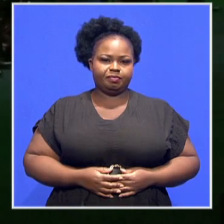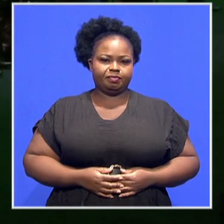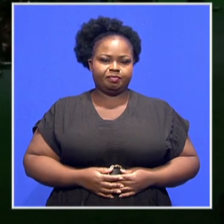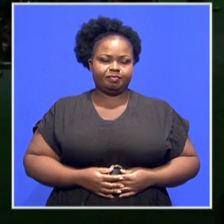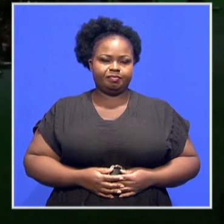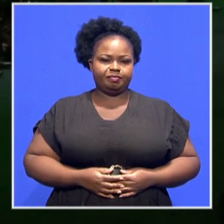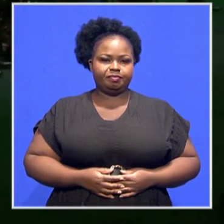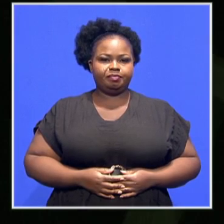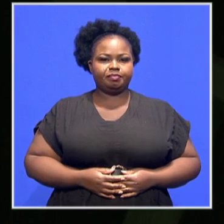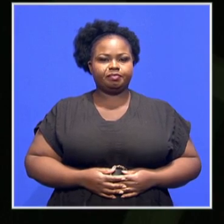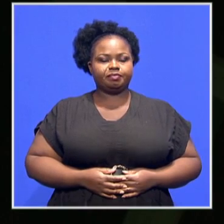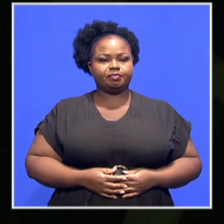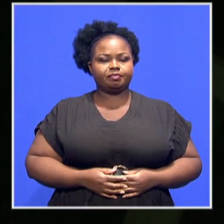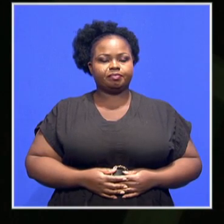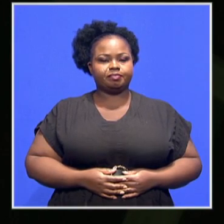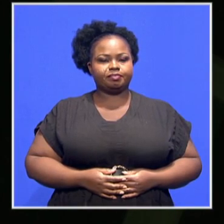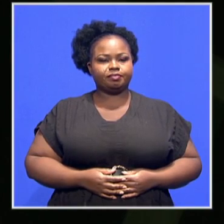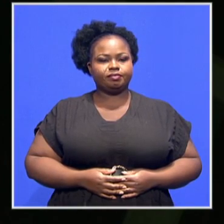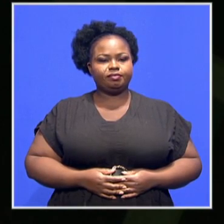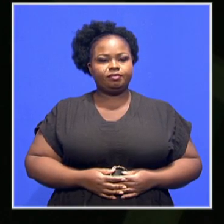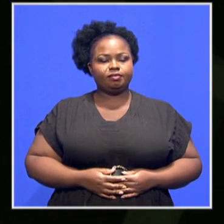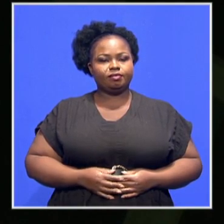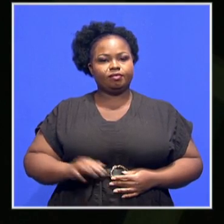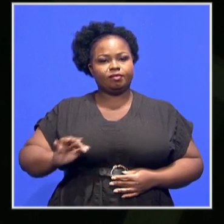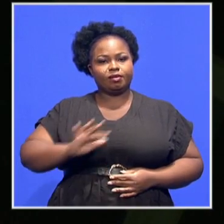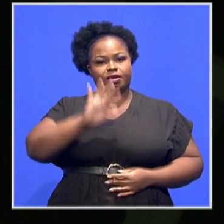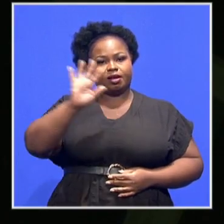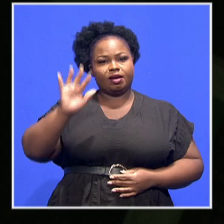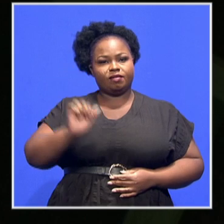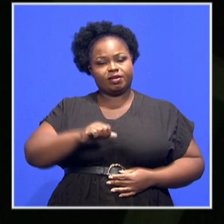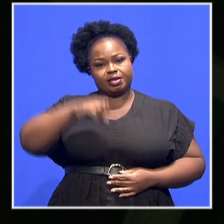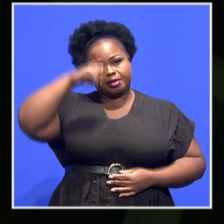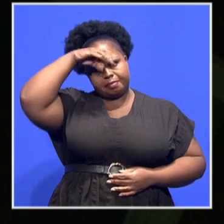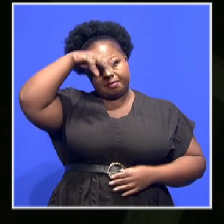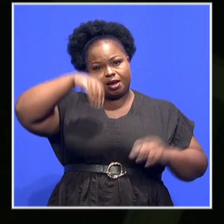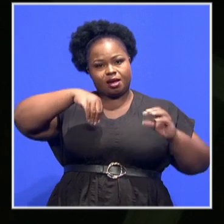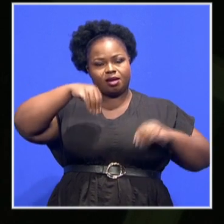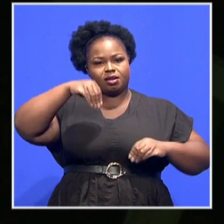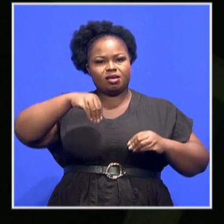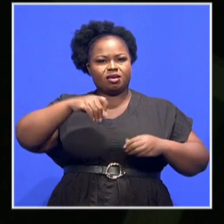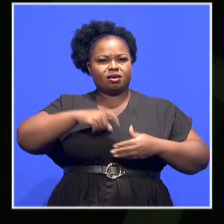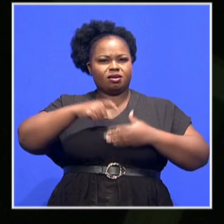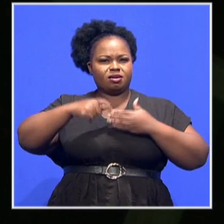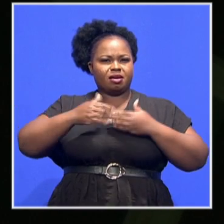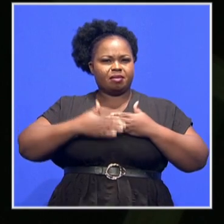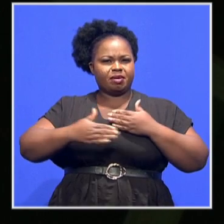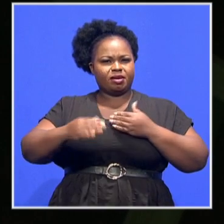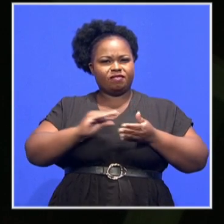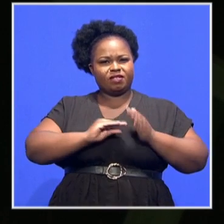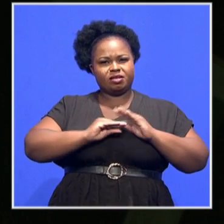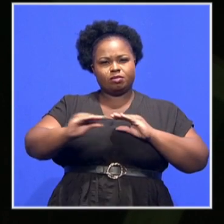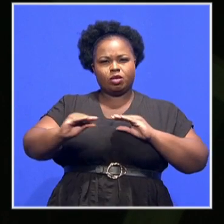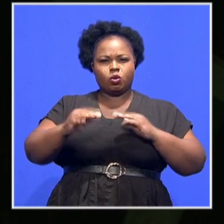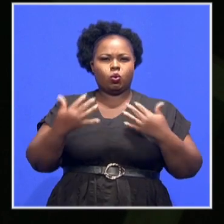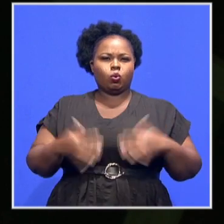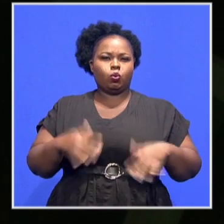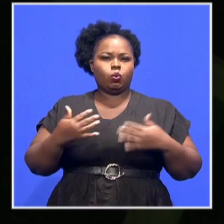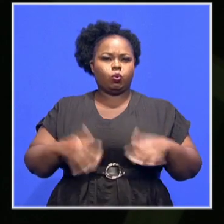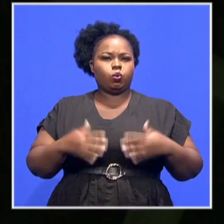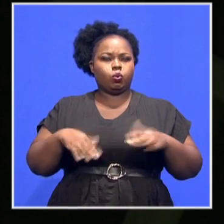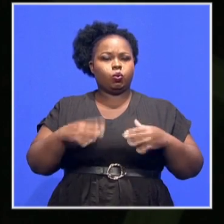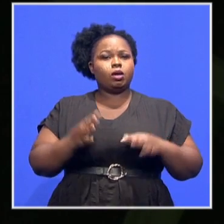The Investing in African Mining in Indaba has become one of the most important